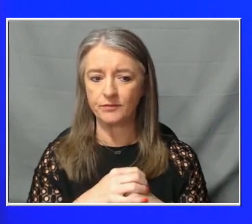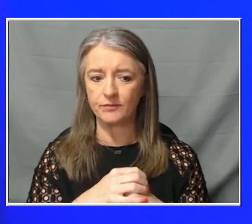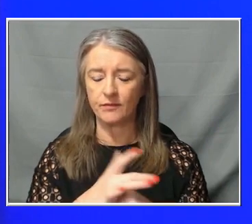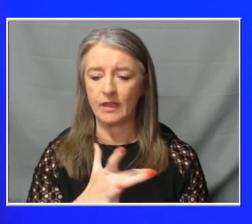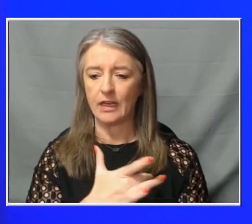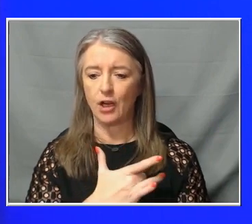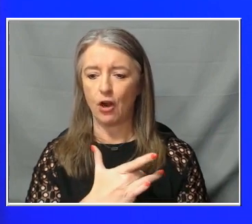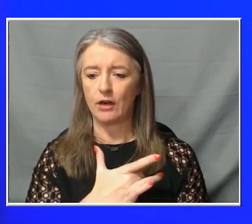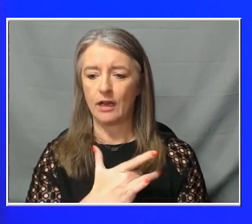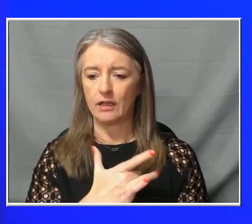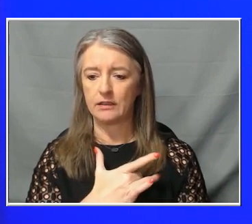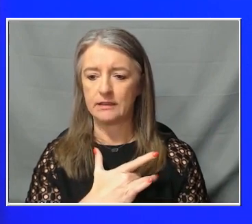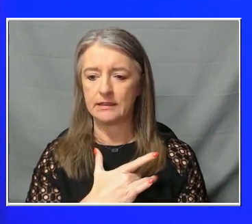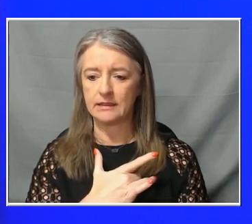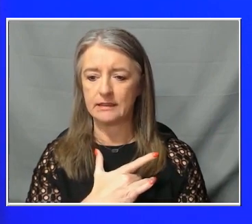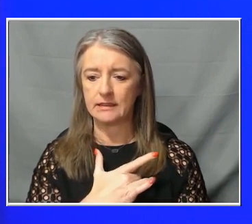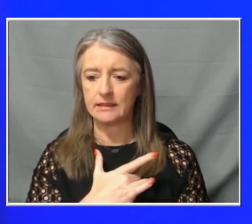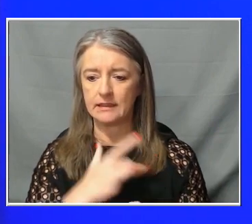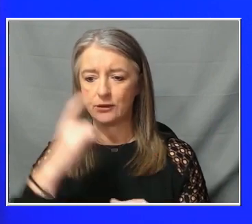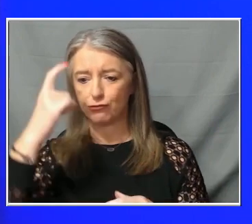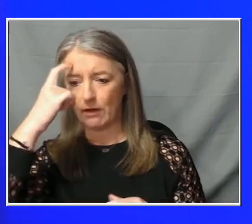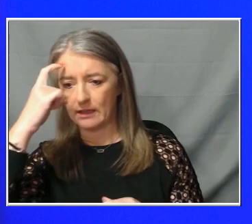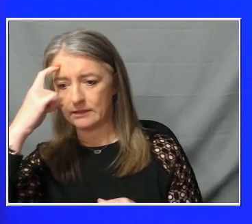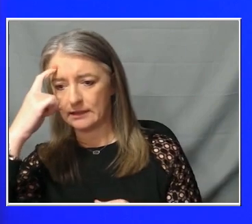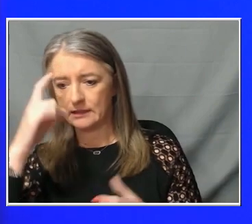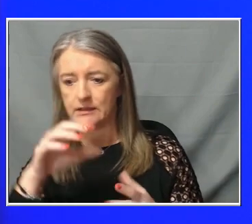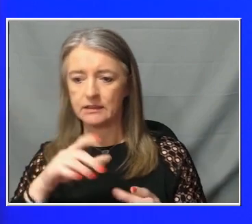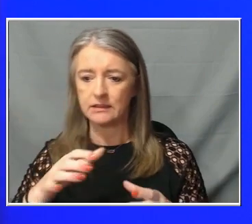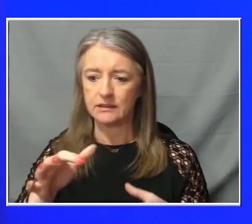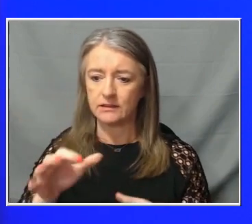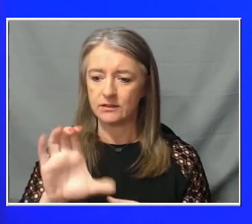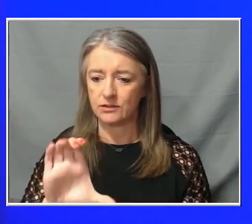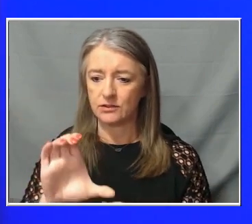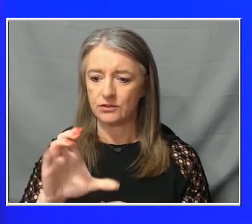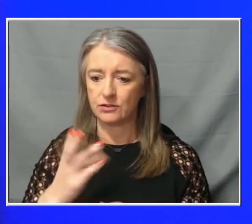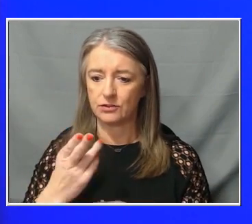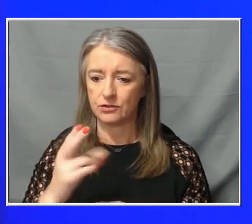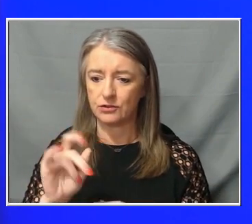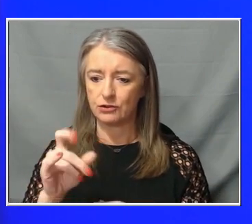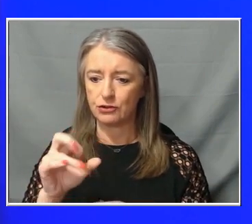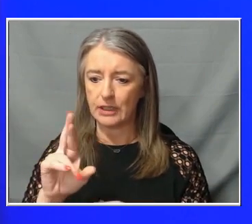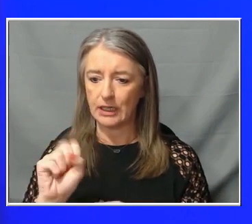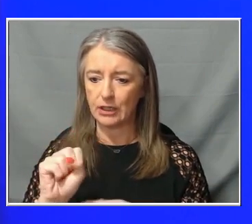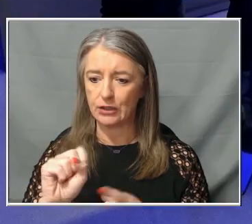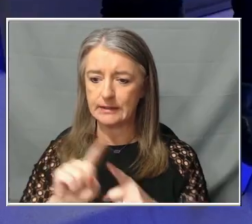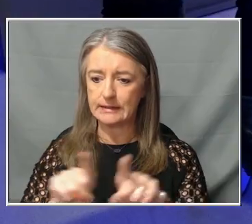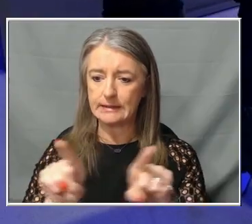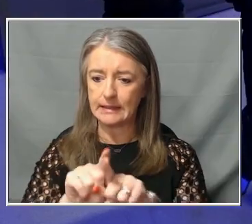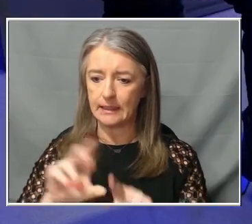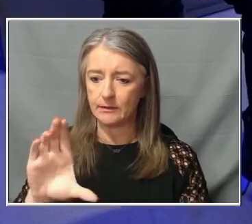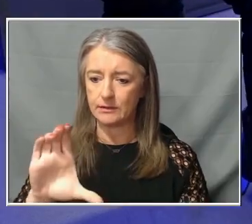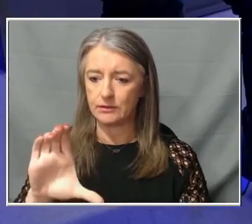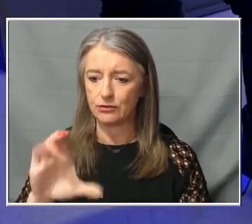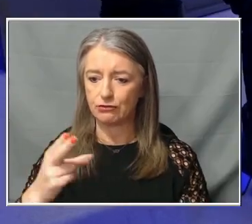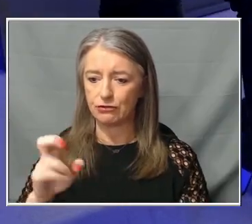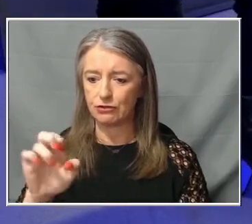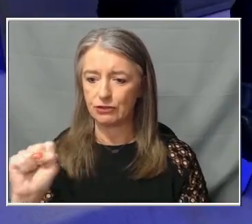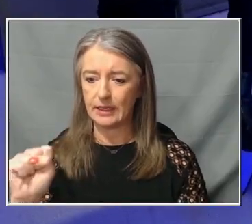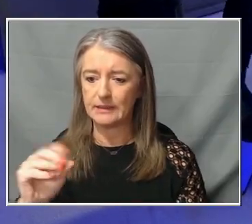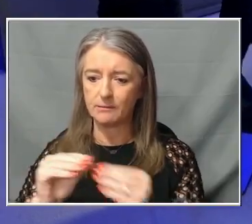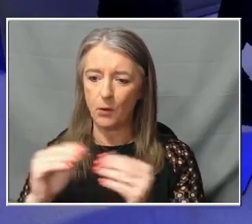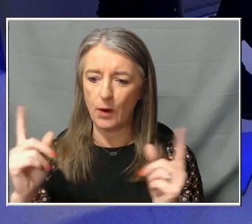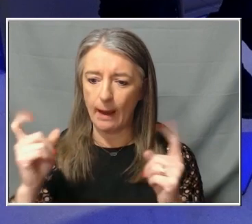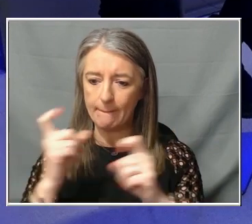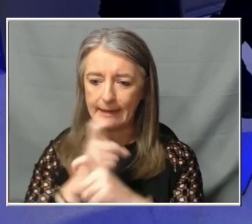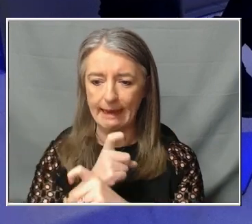cardiology is to neurology as checkers is to chess. It's just a lot more complicated. Okay, that makes sense.